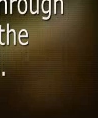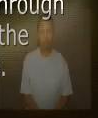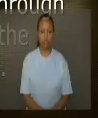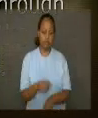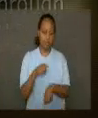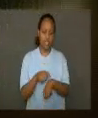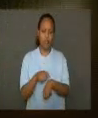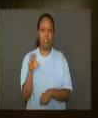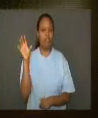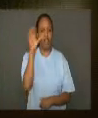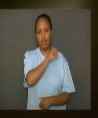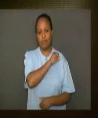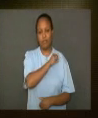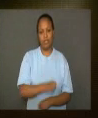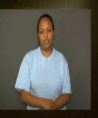Time's up!